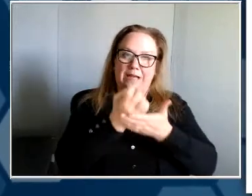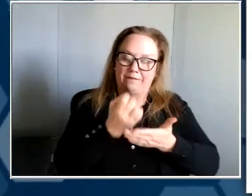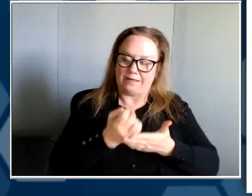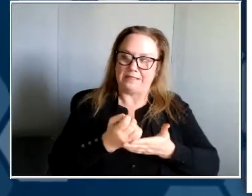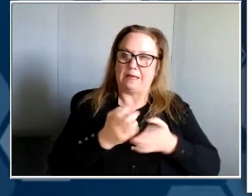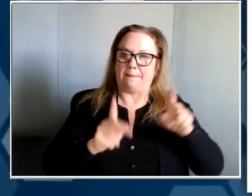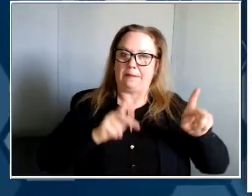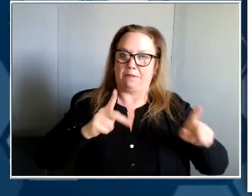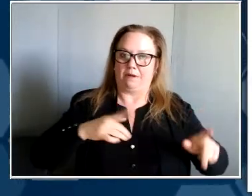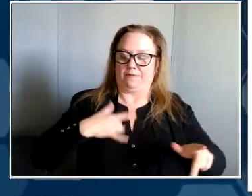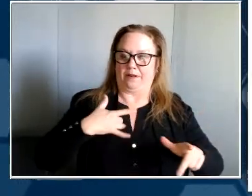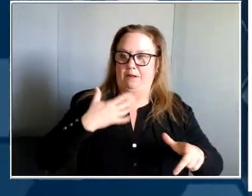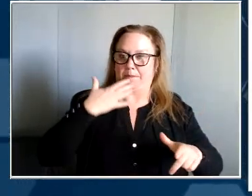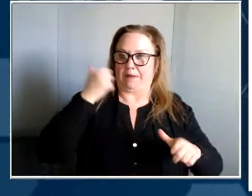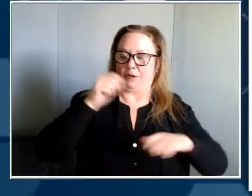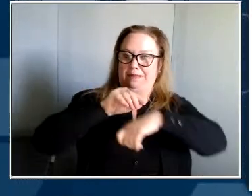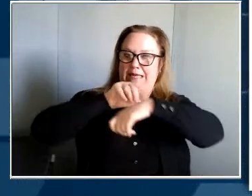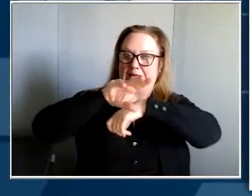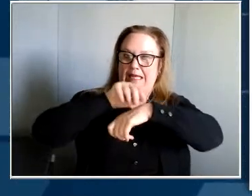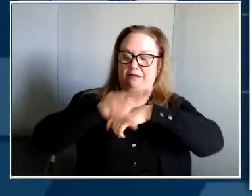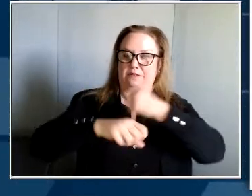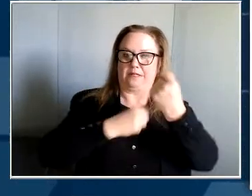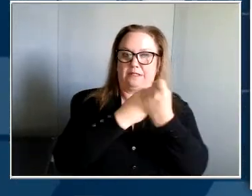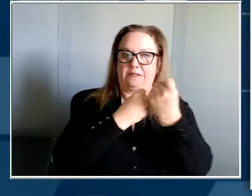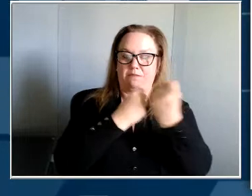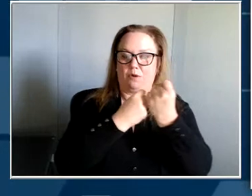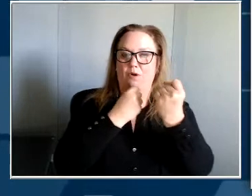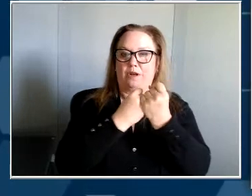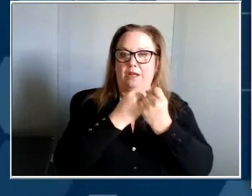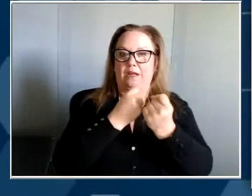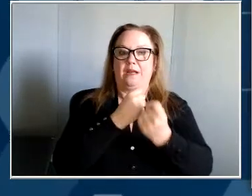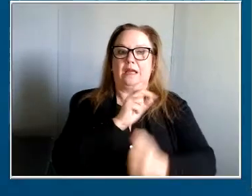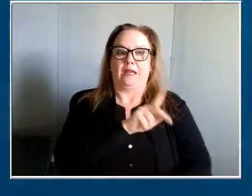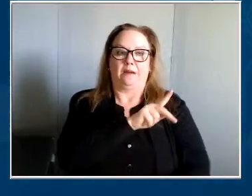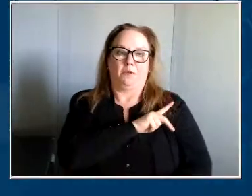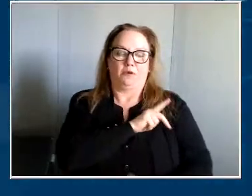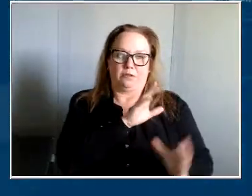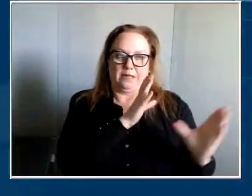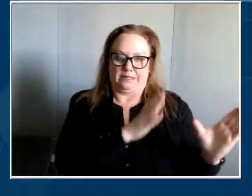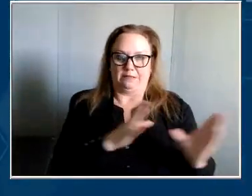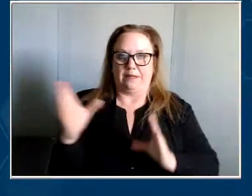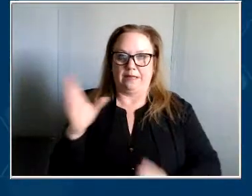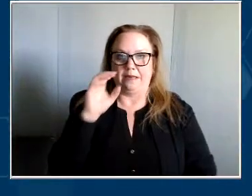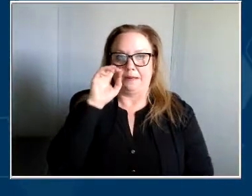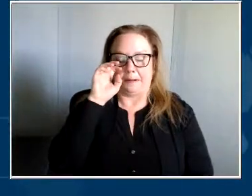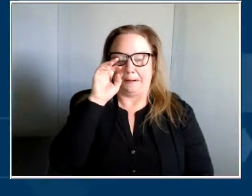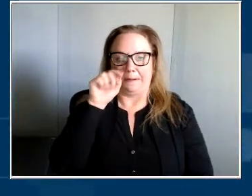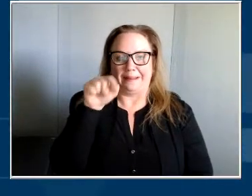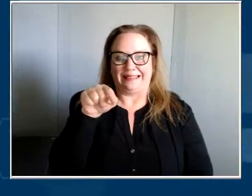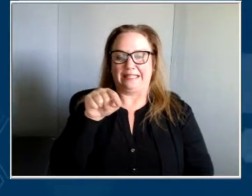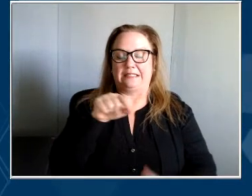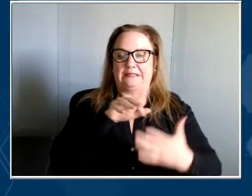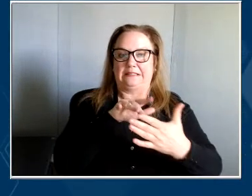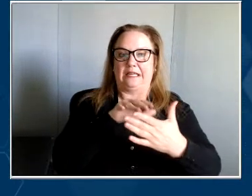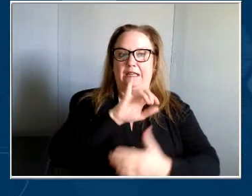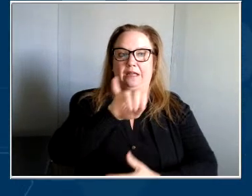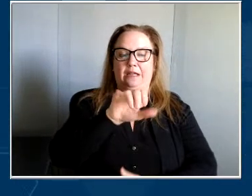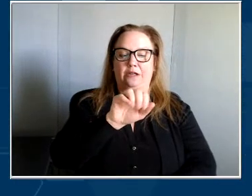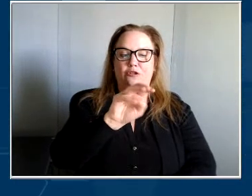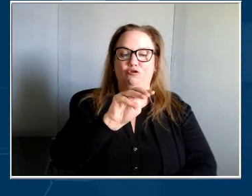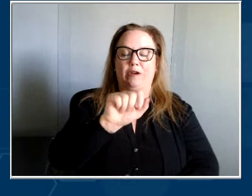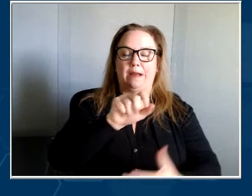get counseling, support, and a personalized care plan. This study, published in JAMA Surgery,